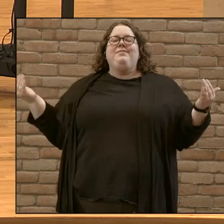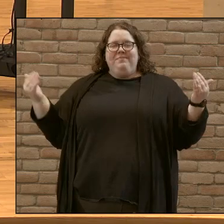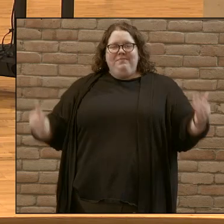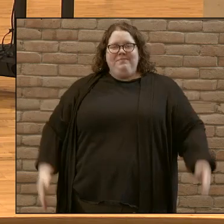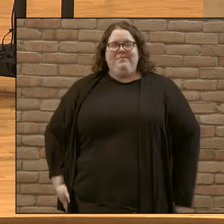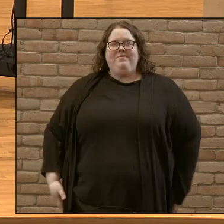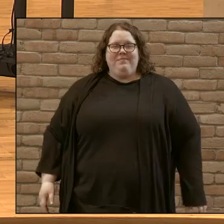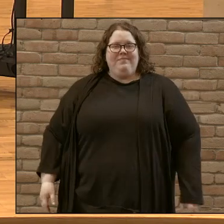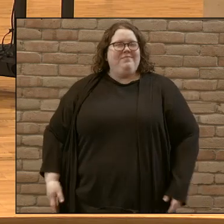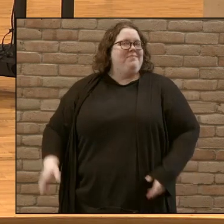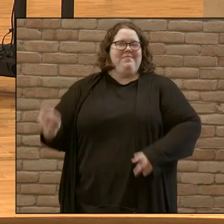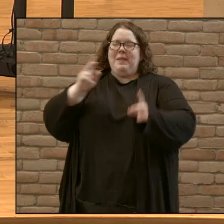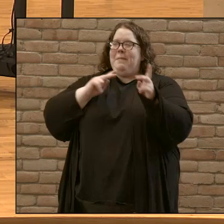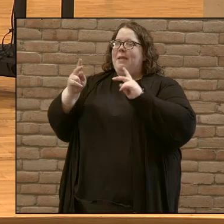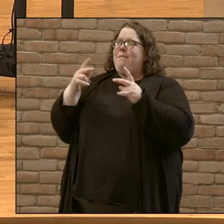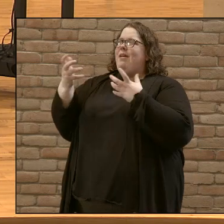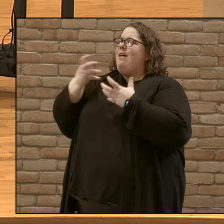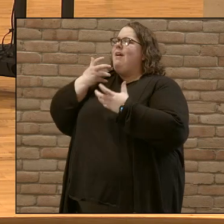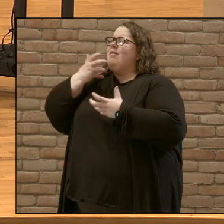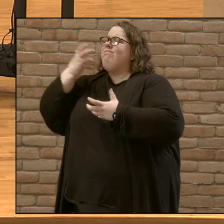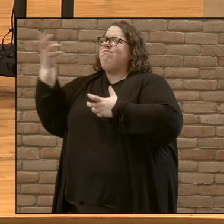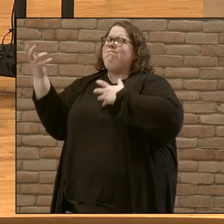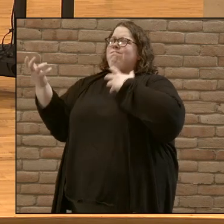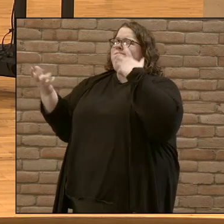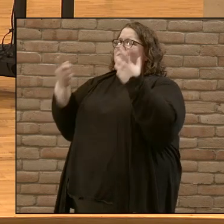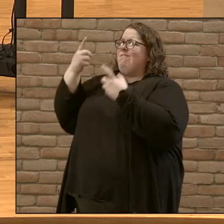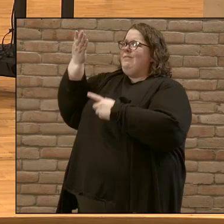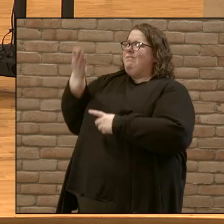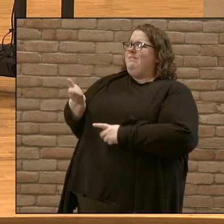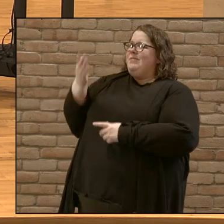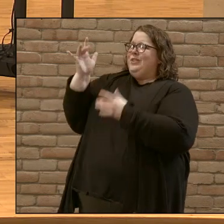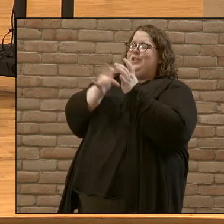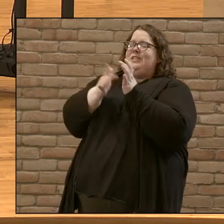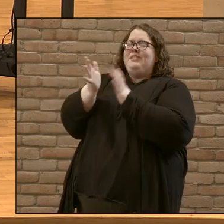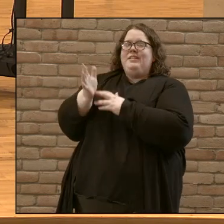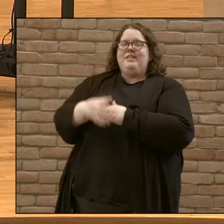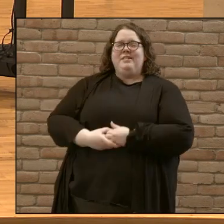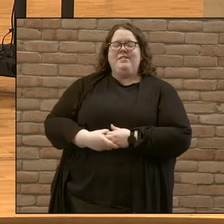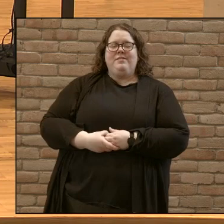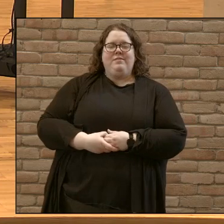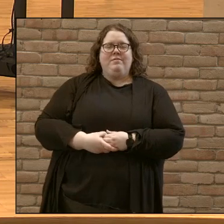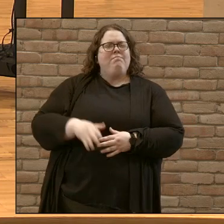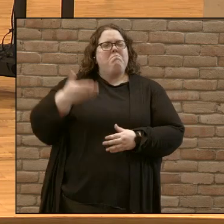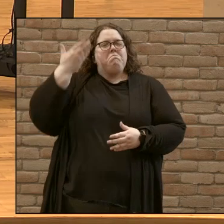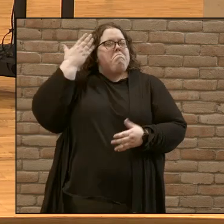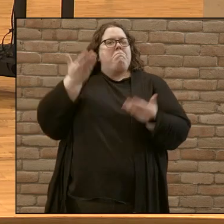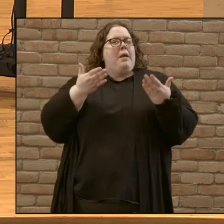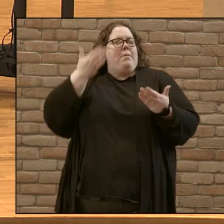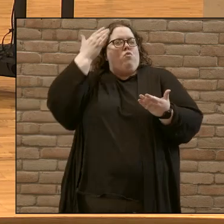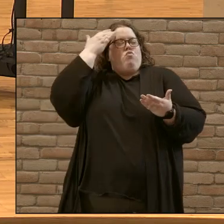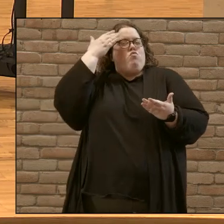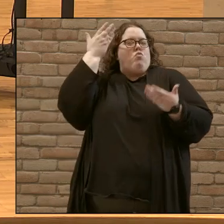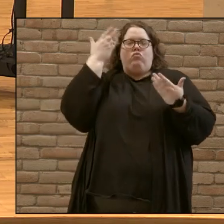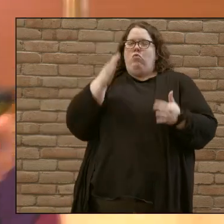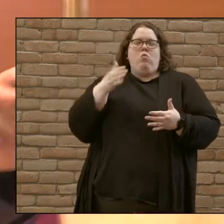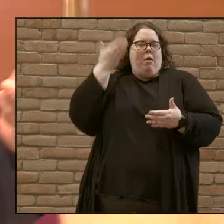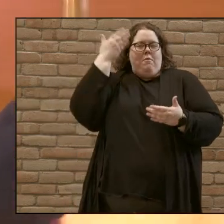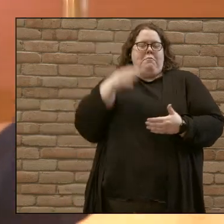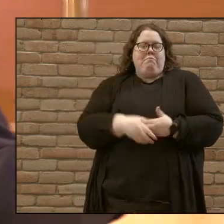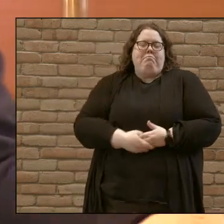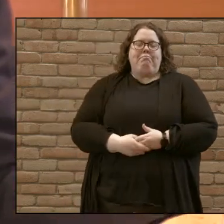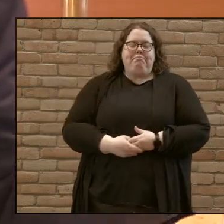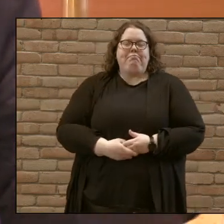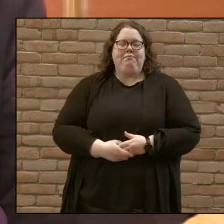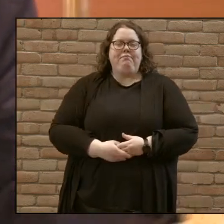to this Jesus. And as they cried out, I don't know if you know this or not. Sometimes we